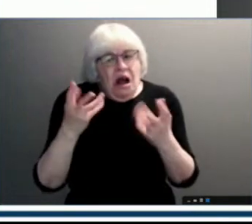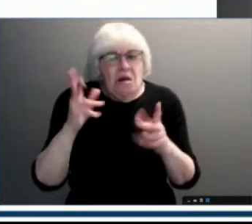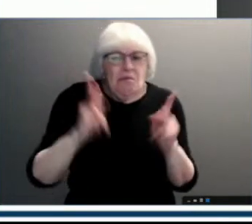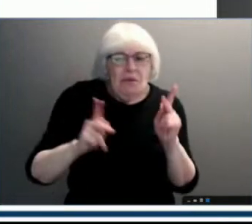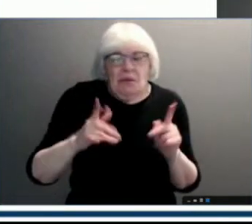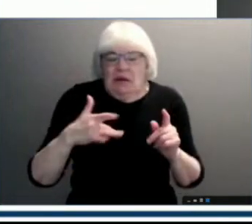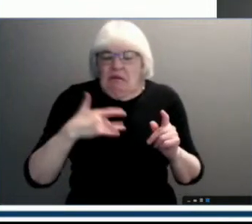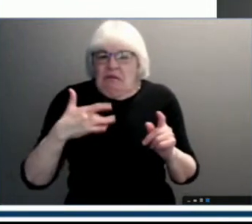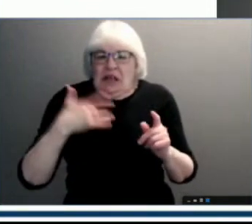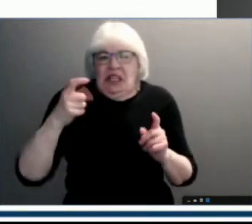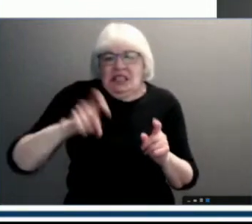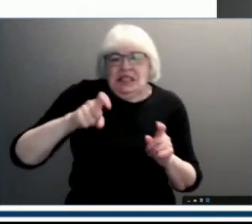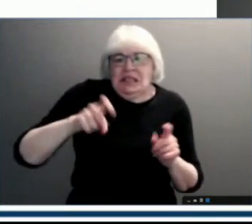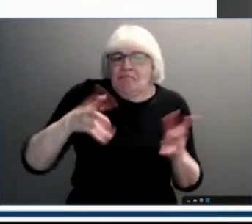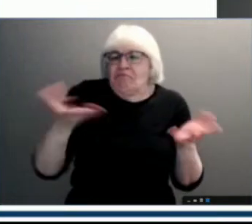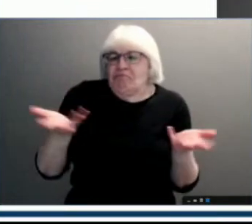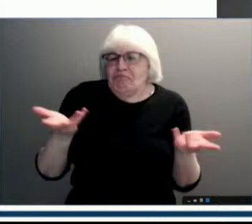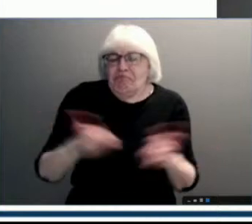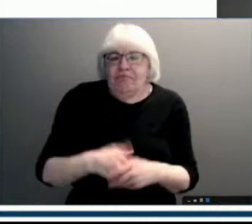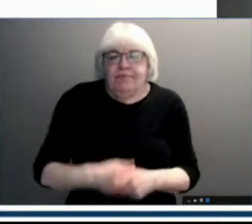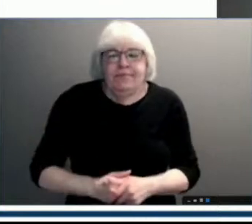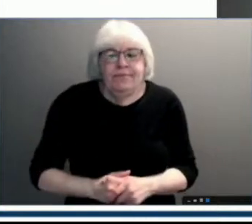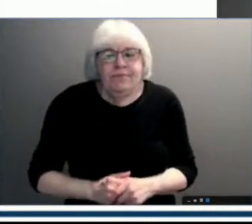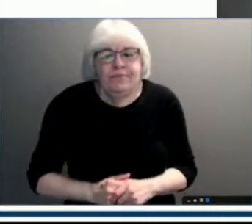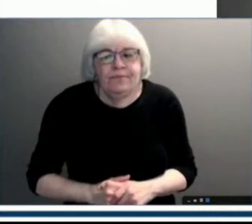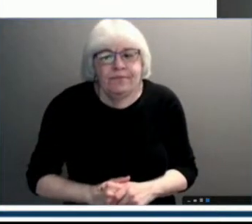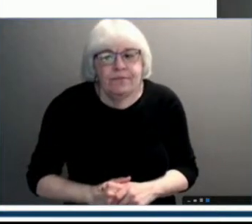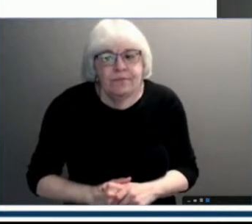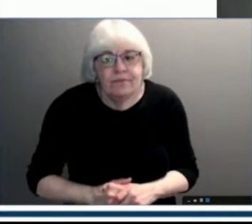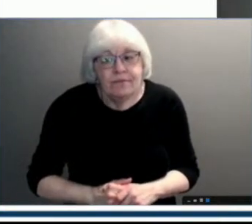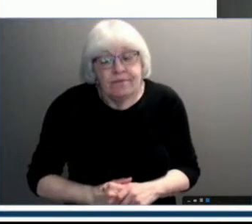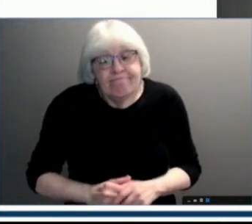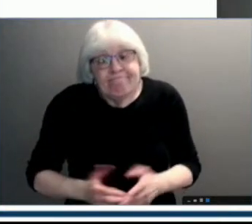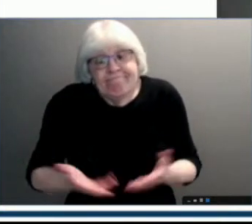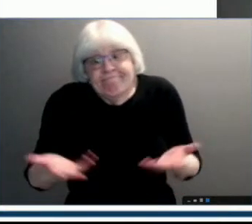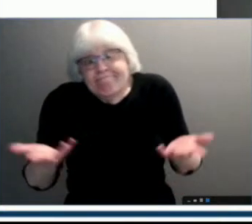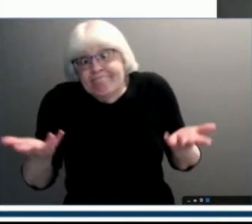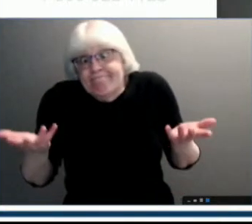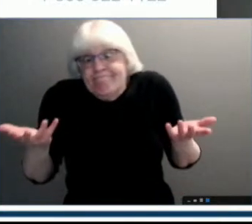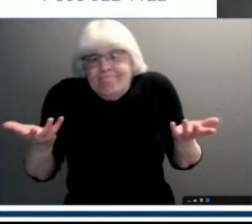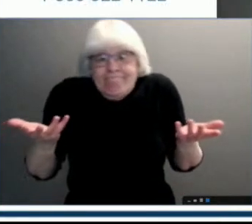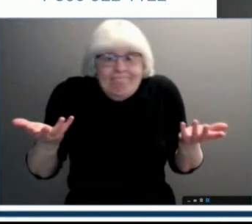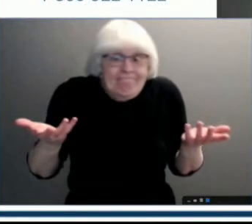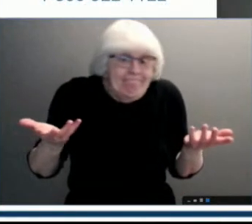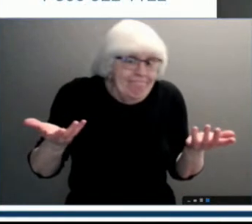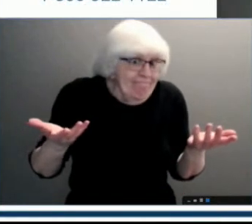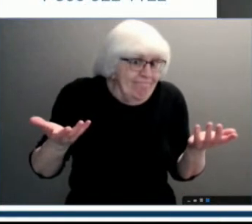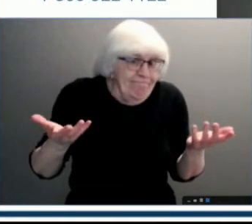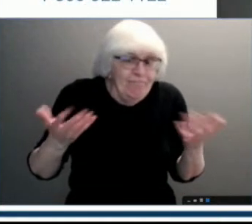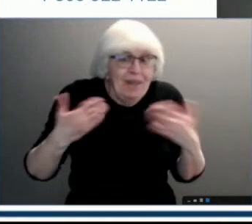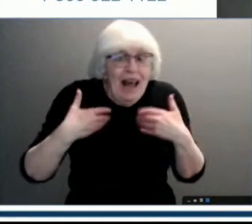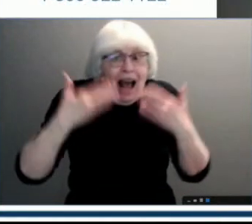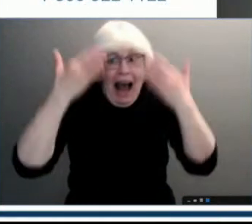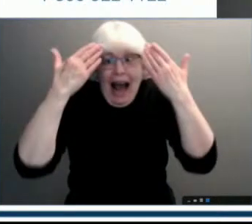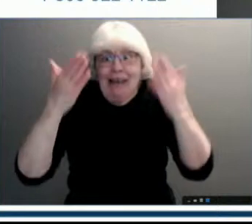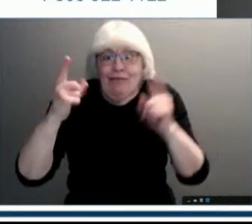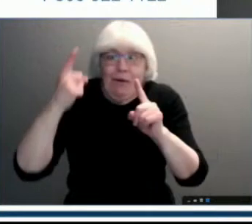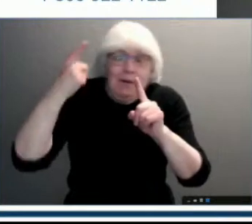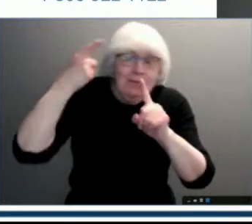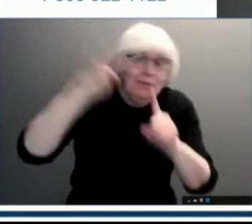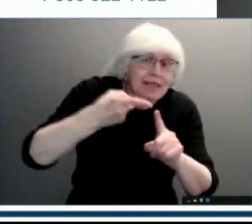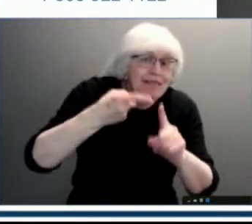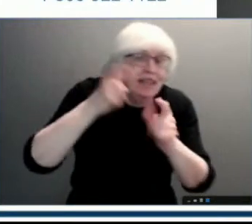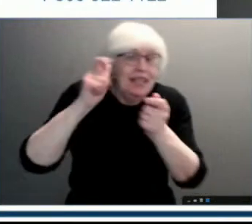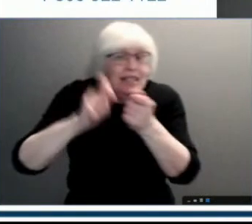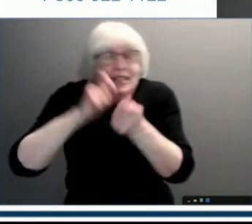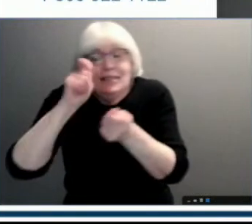people need to step up? I'd have to go back. I don't think we have a clear number on that. I think the bottom line is the more people we can